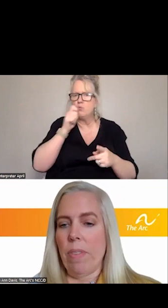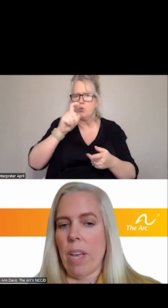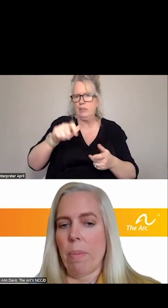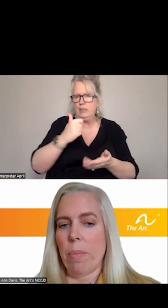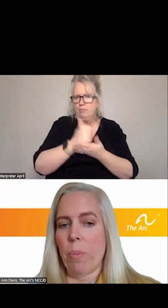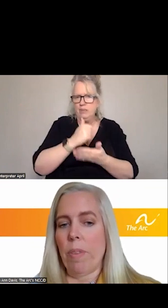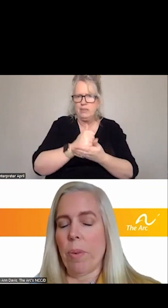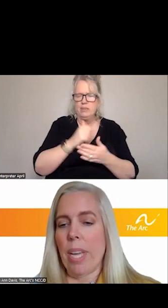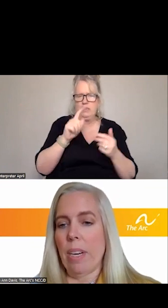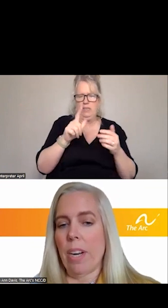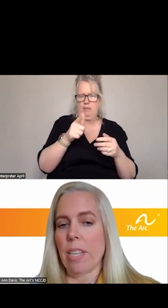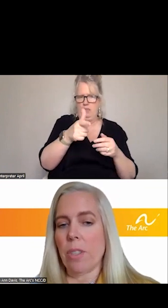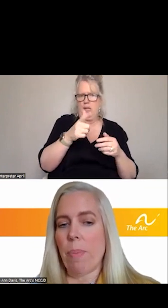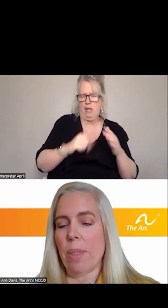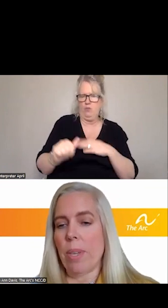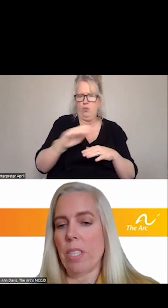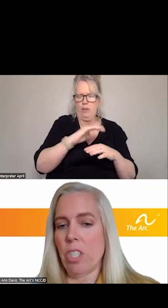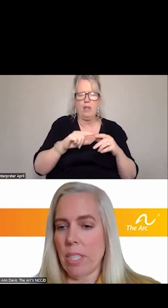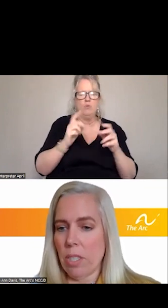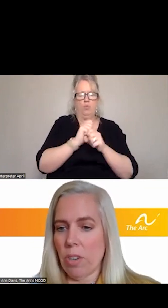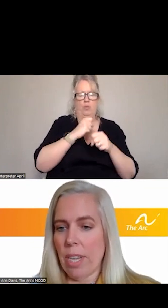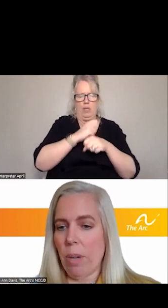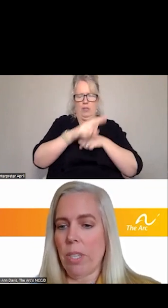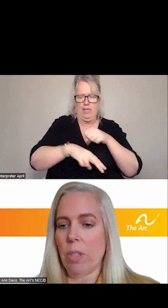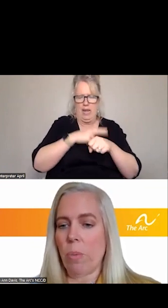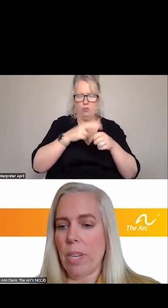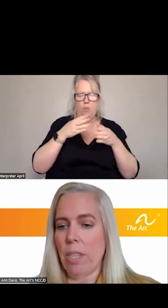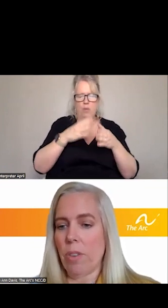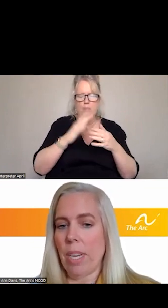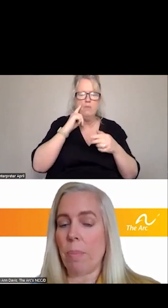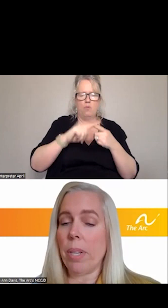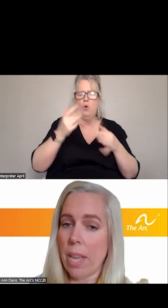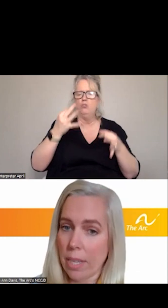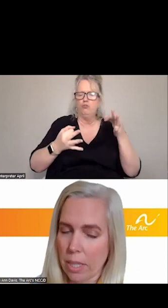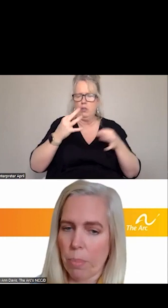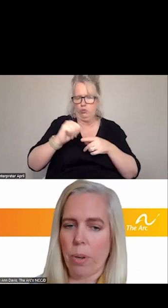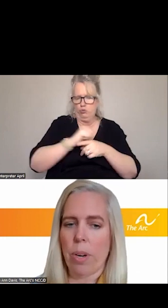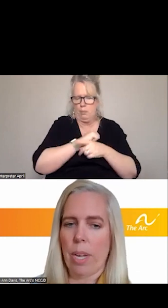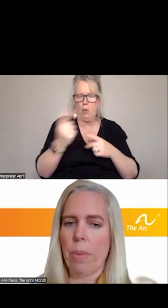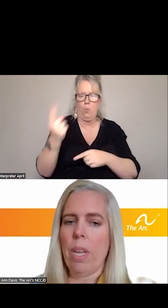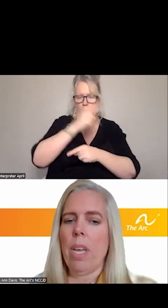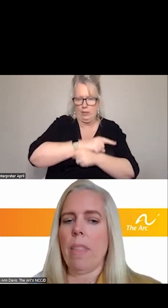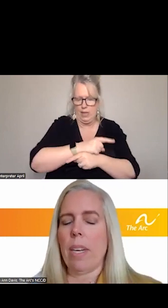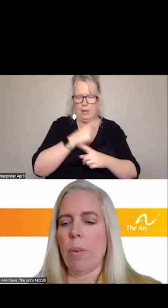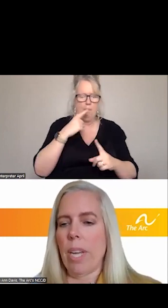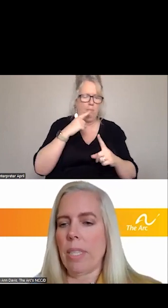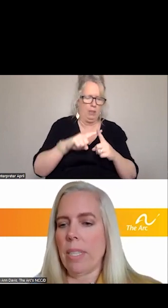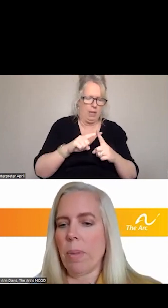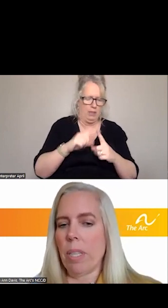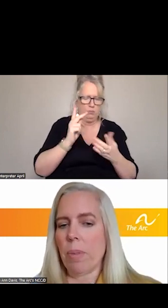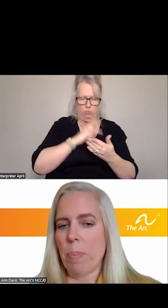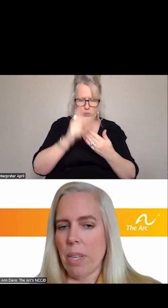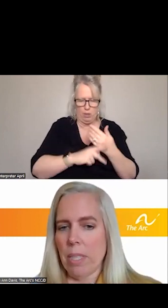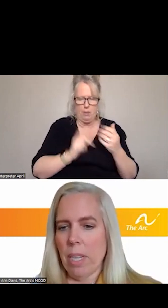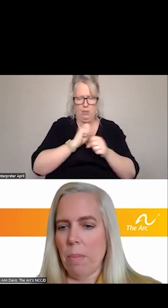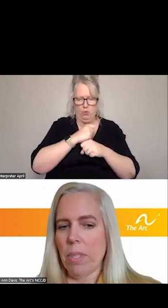And we've created our National Pathways to Justice training, which is a one-day training plus program that creates